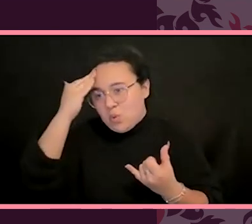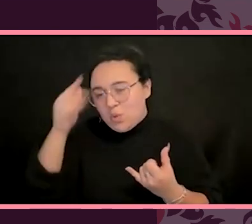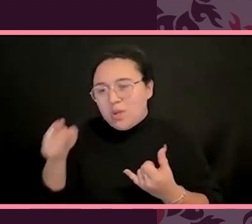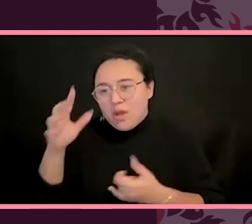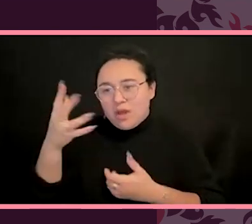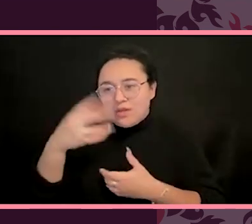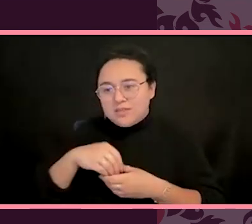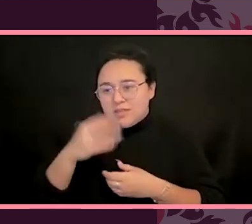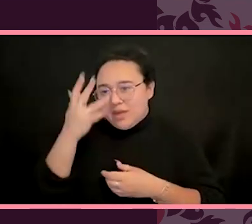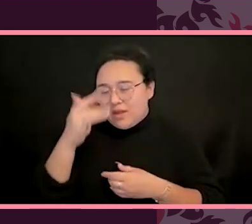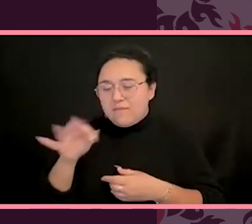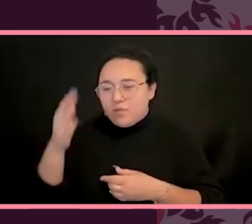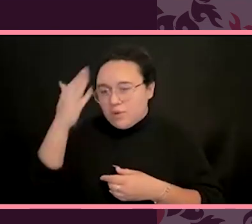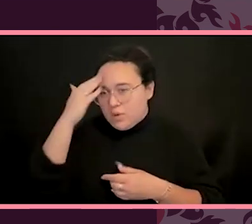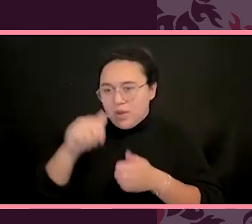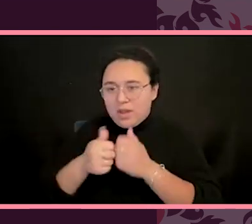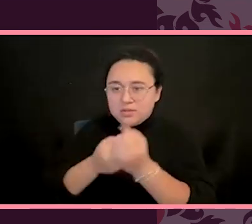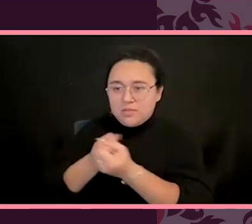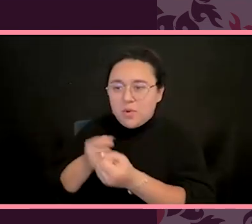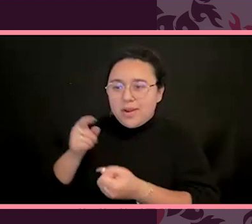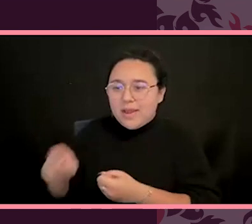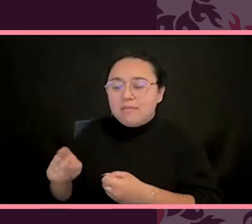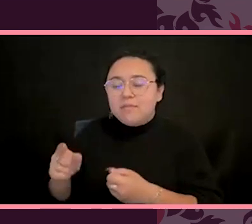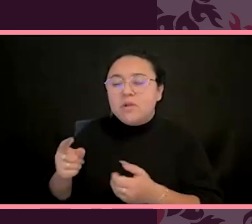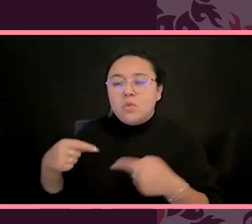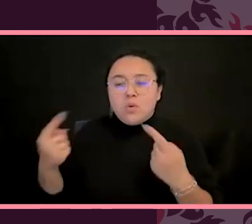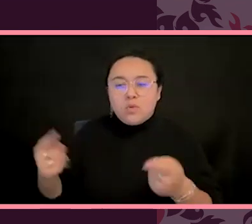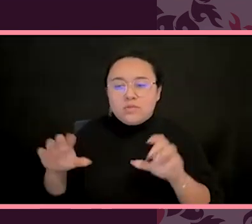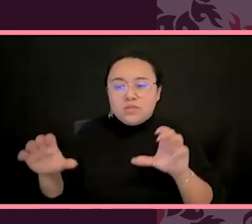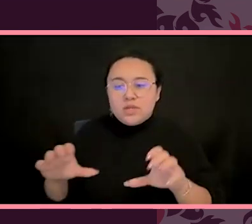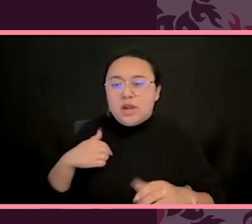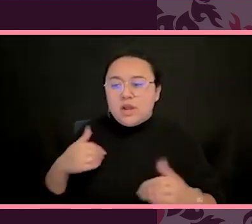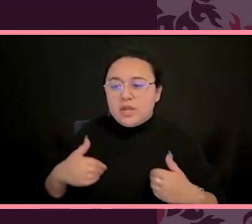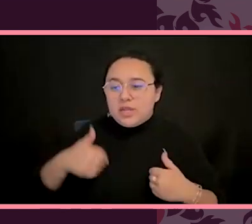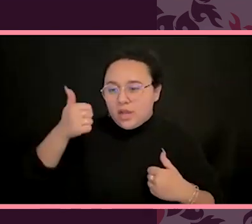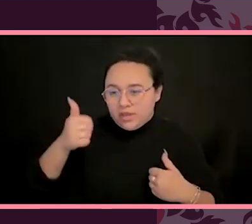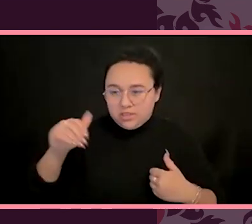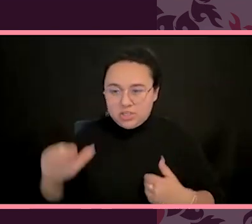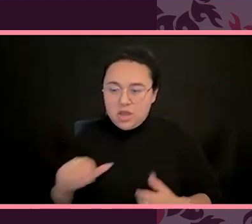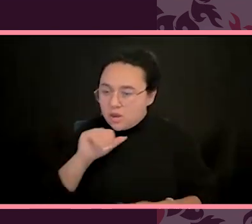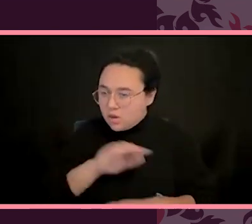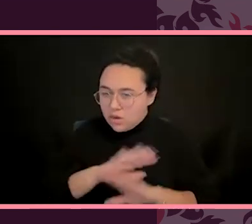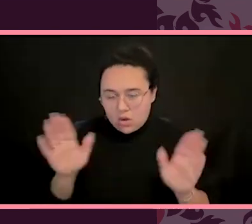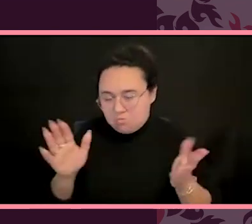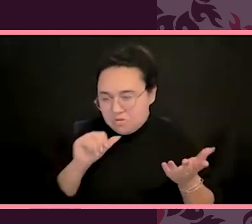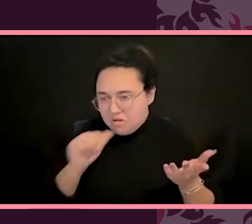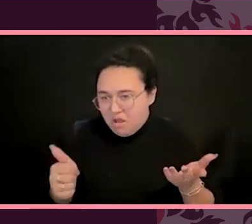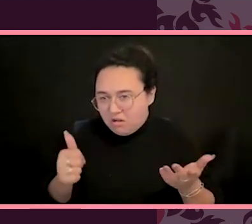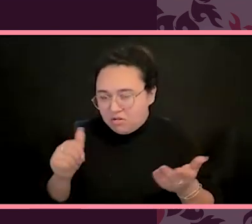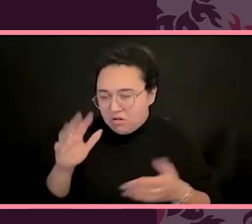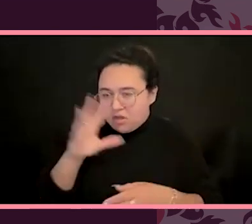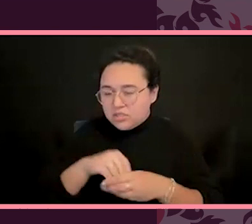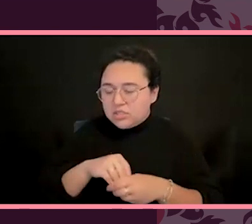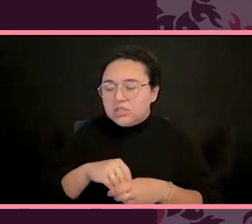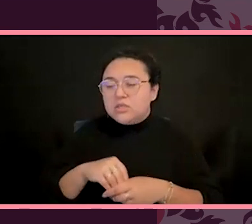was autistic, if we would have known how to support him. And then what we've done, our youngest child is not autistic. He's